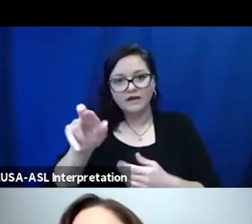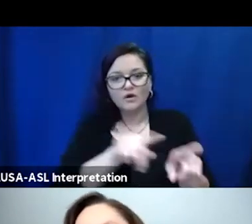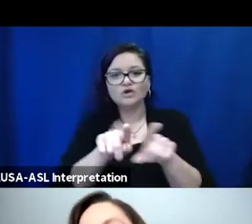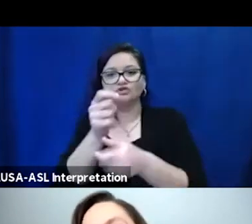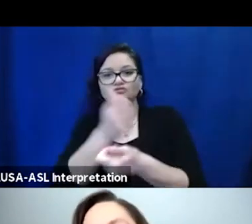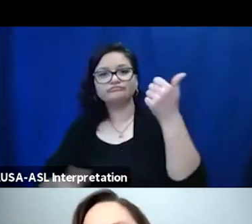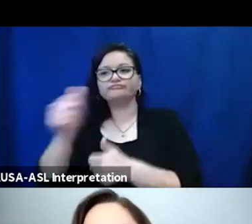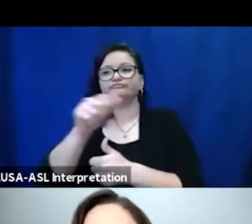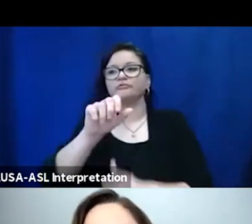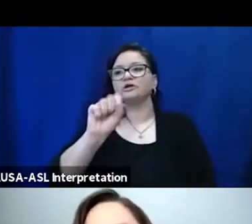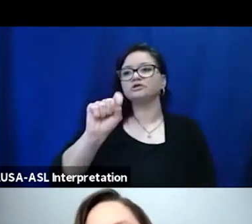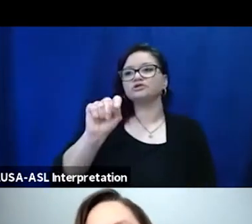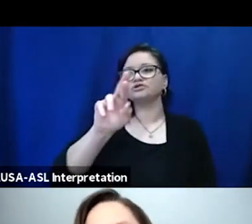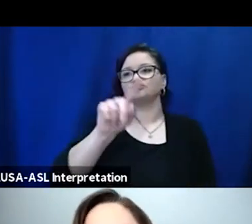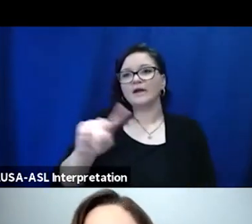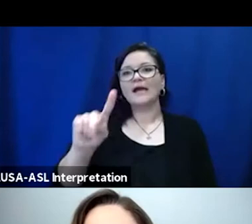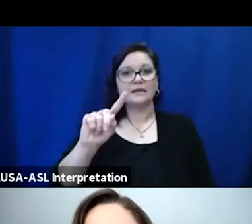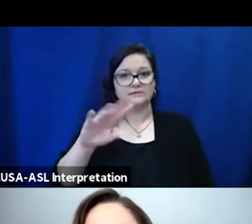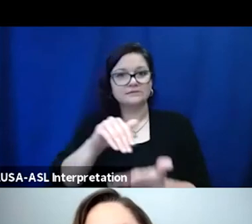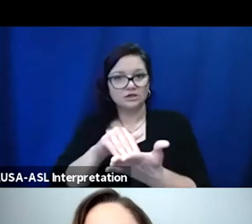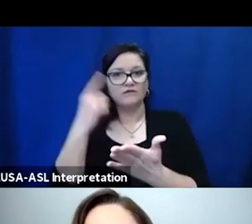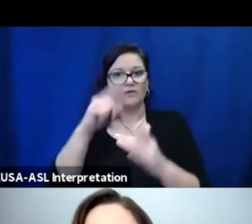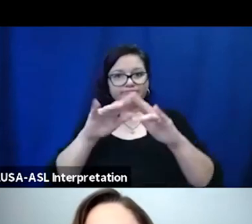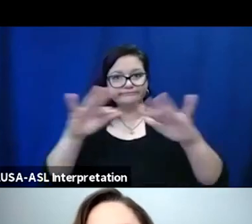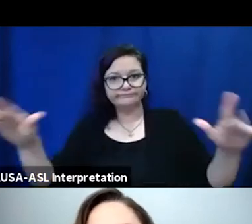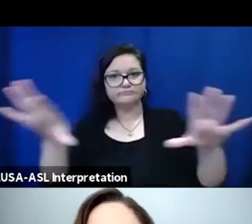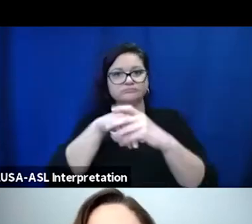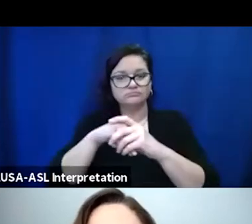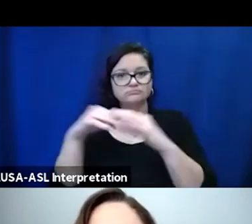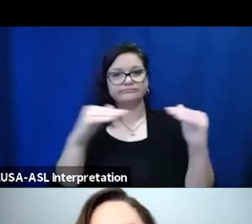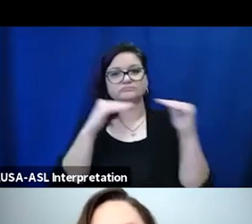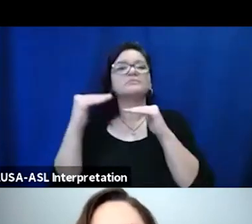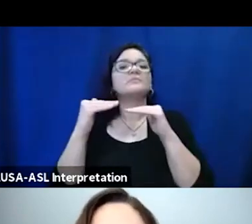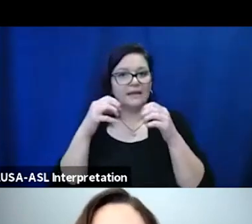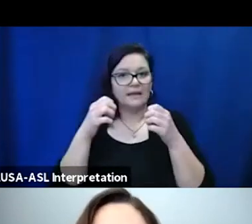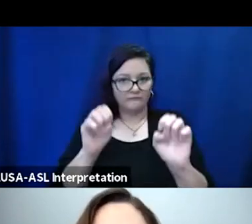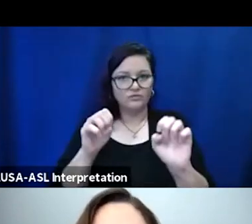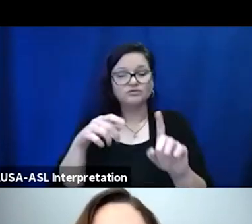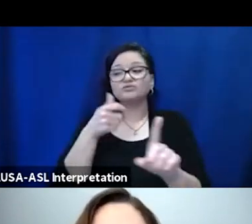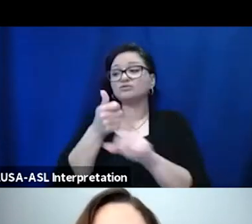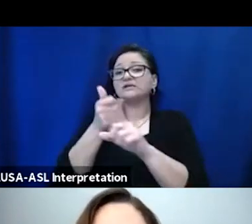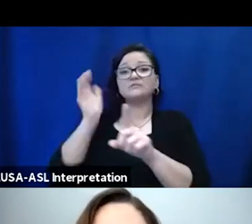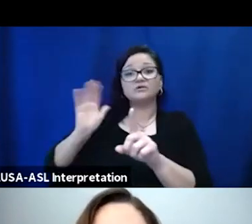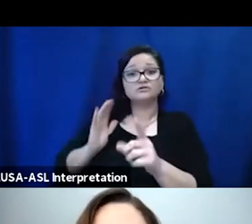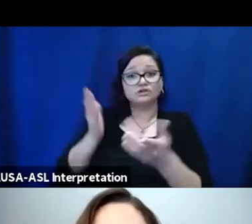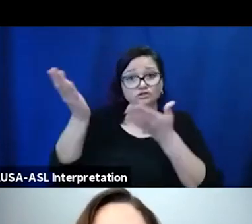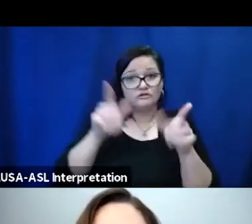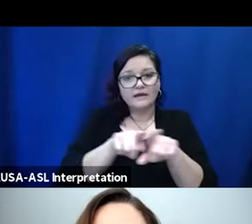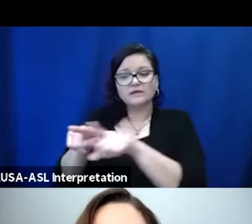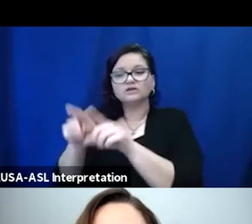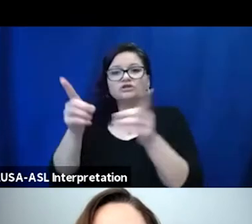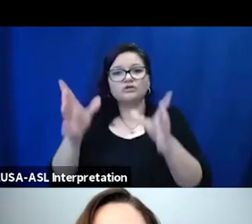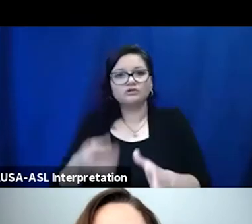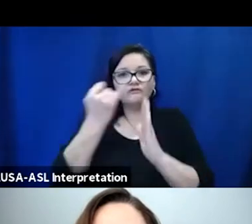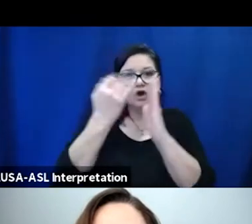Center's inclusion, diversity, equity, and accessibility efforts. Alice previously served as Director of Artists and Musicians